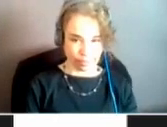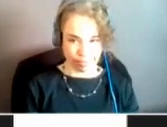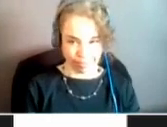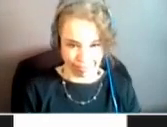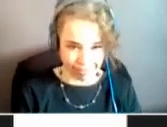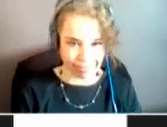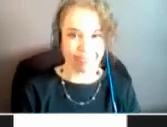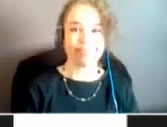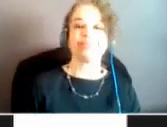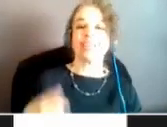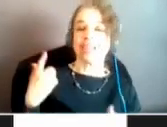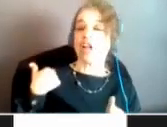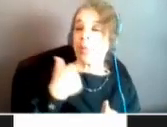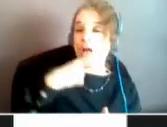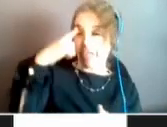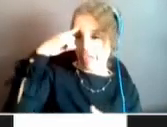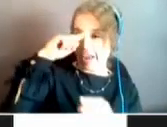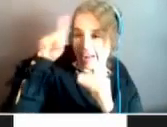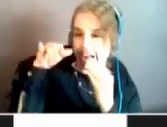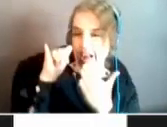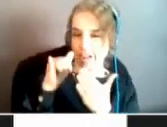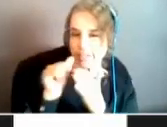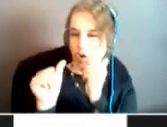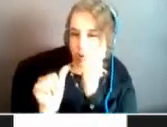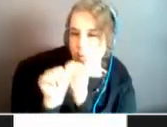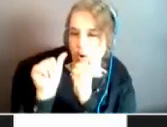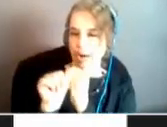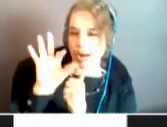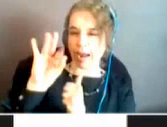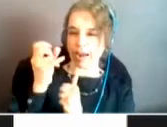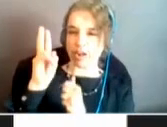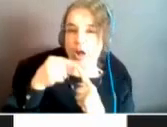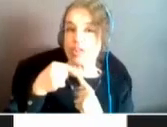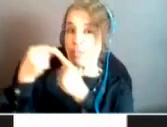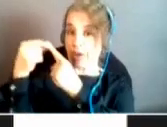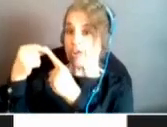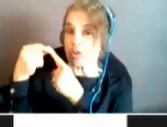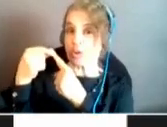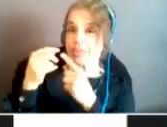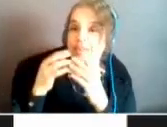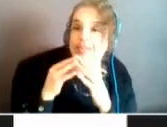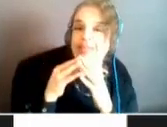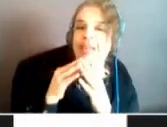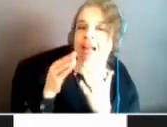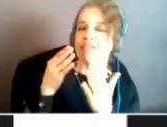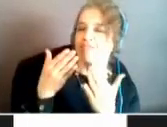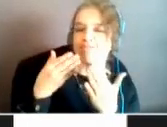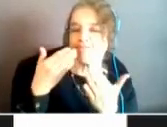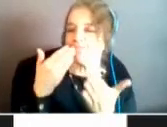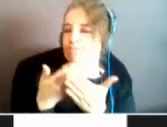And so when we think about those risk factors, especially factors such